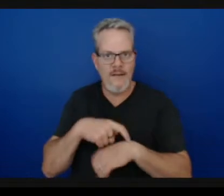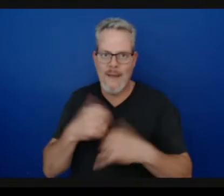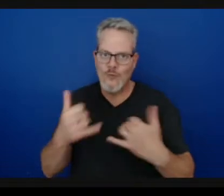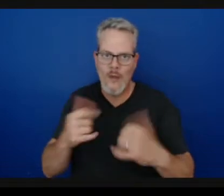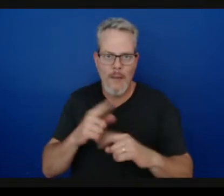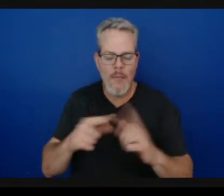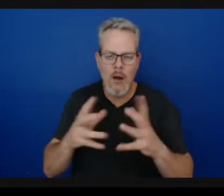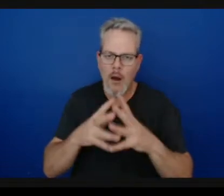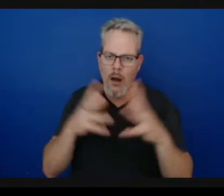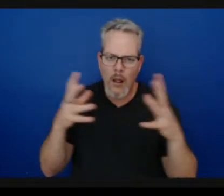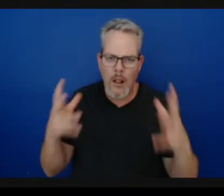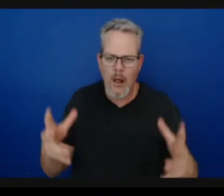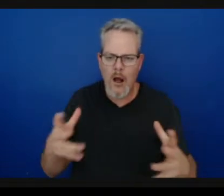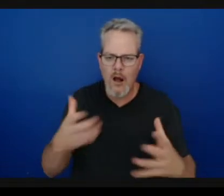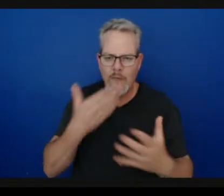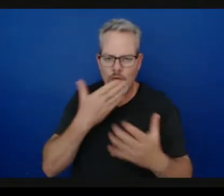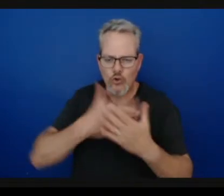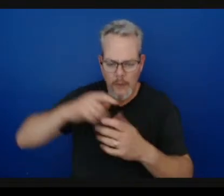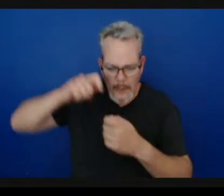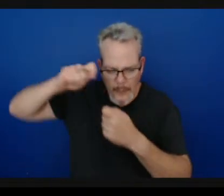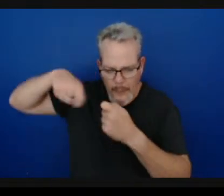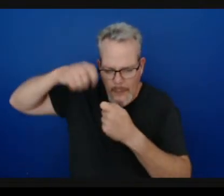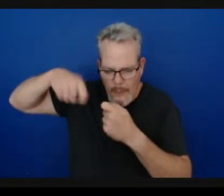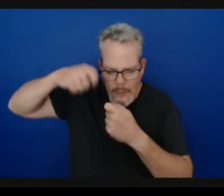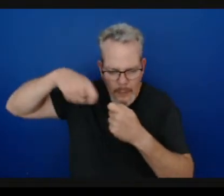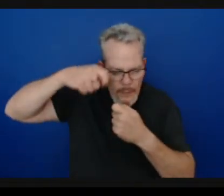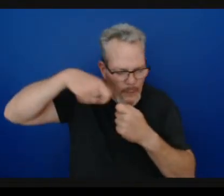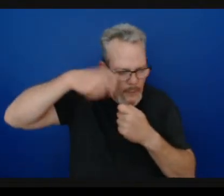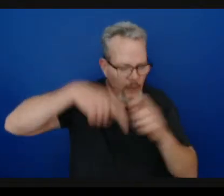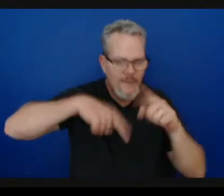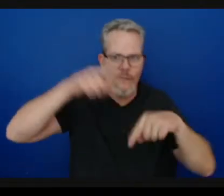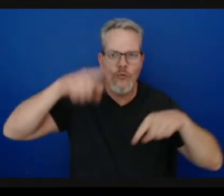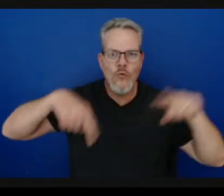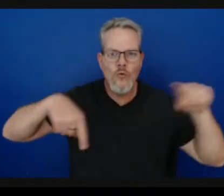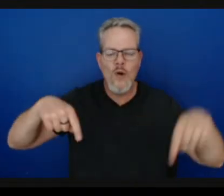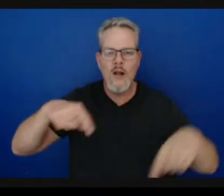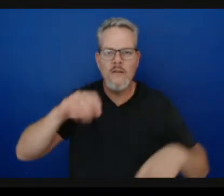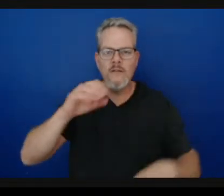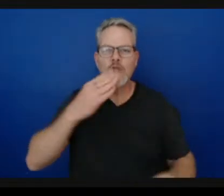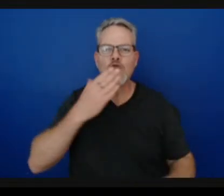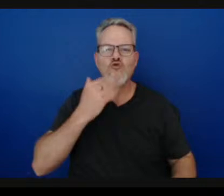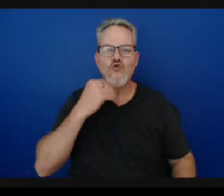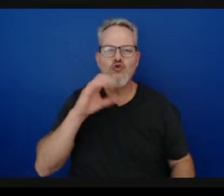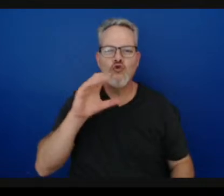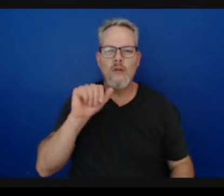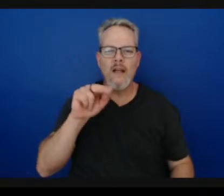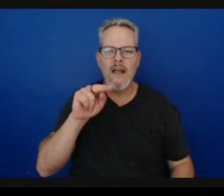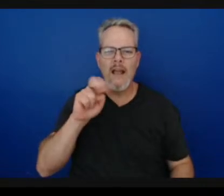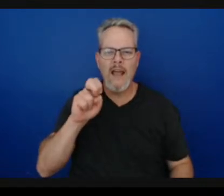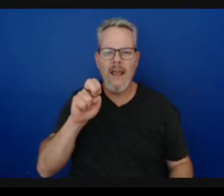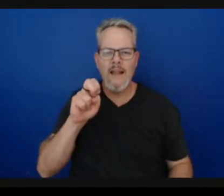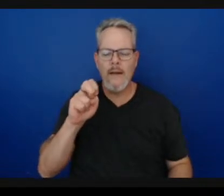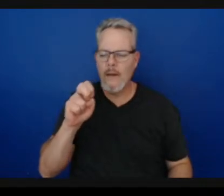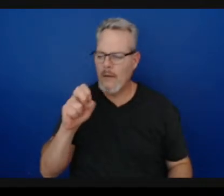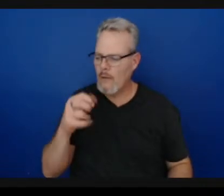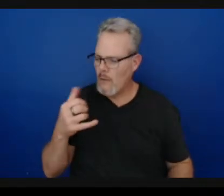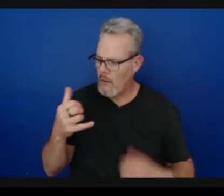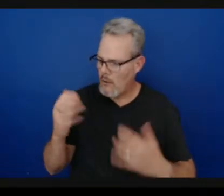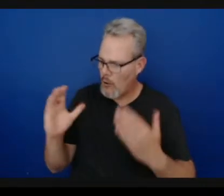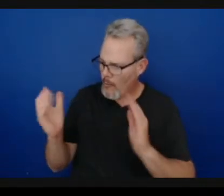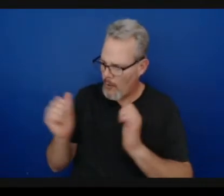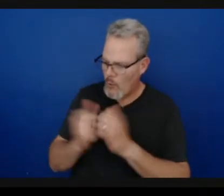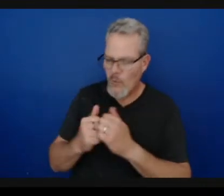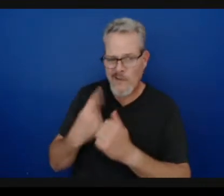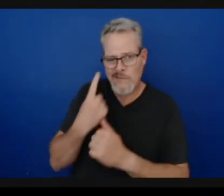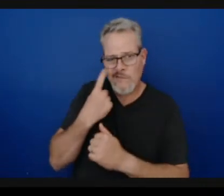of the shots of the cane fields or the landscapers just look so familiar to what we saw in 2018. Right.